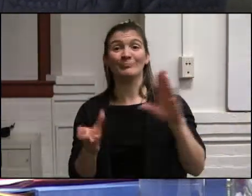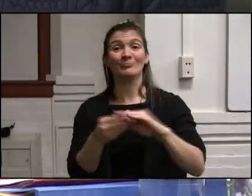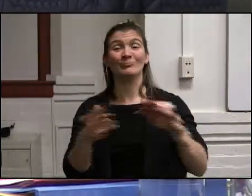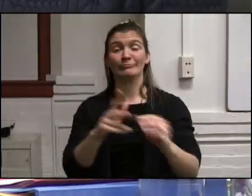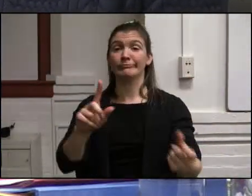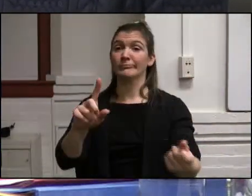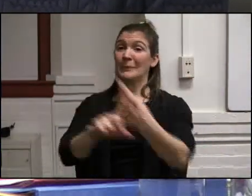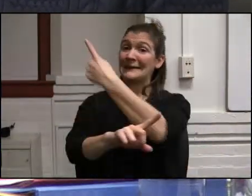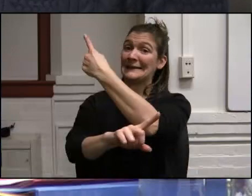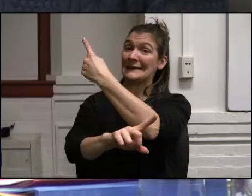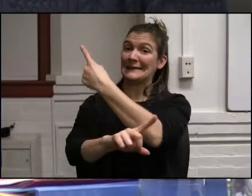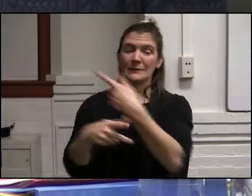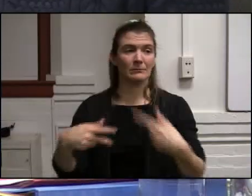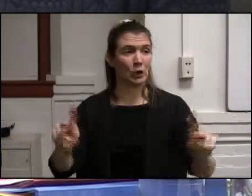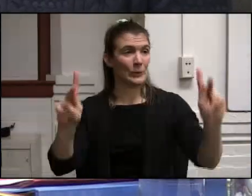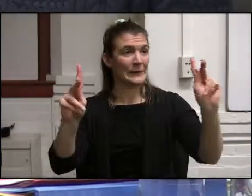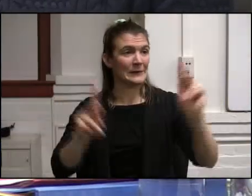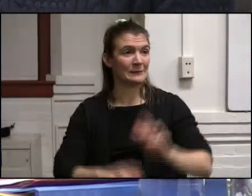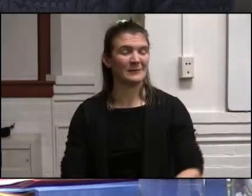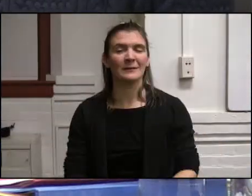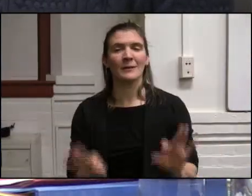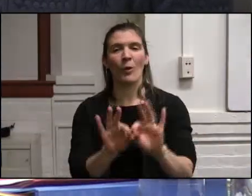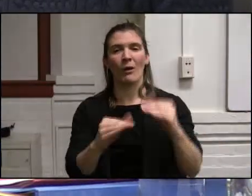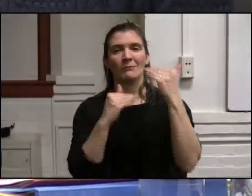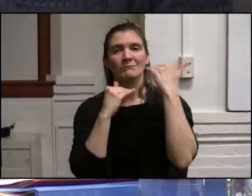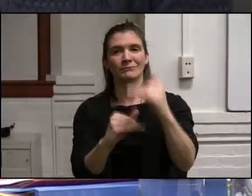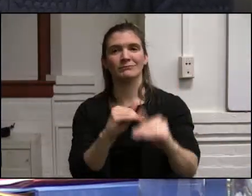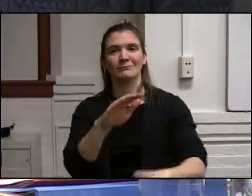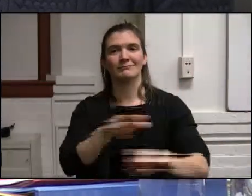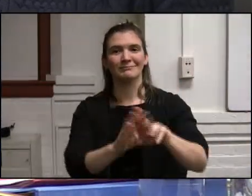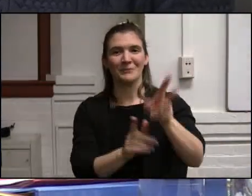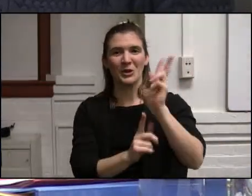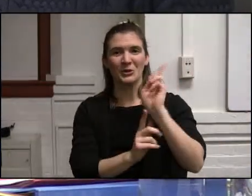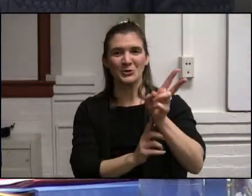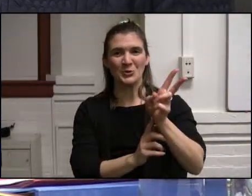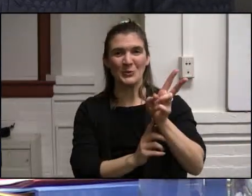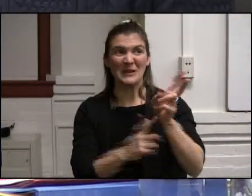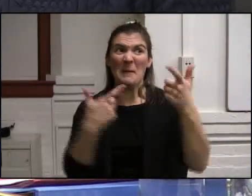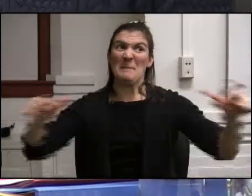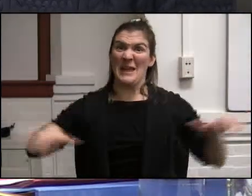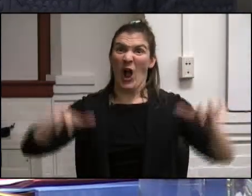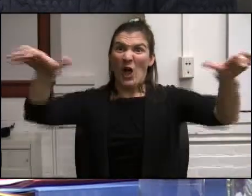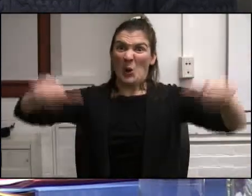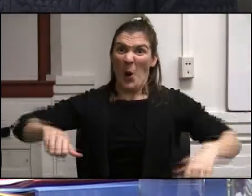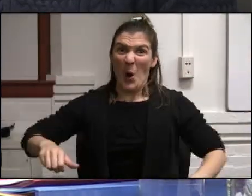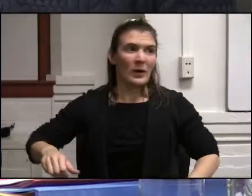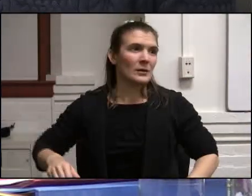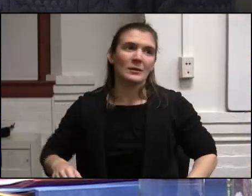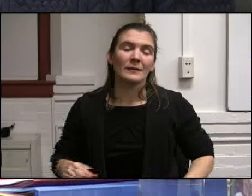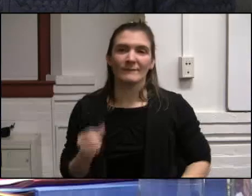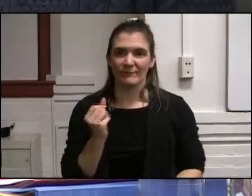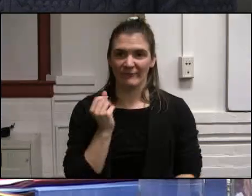up and say their piece. Just try to limit it to 2 minutes. We have a huge audience tonight, but